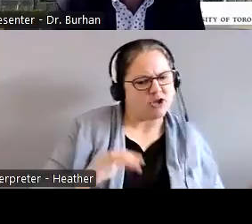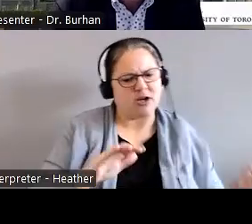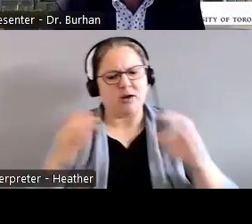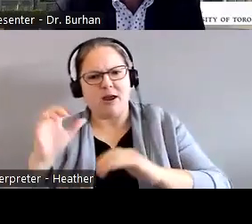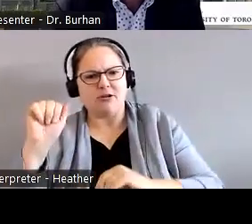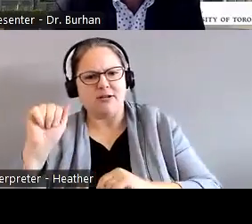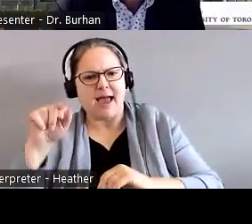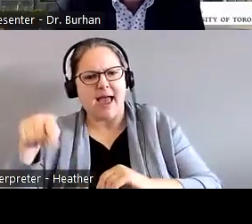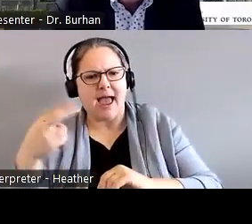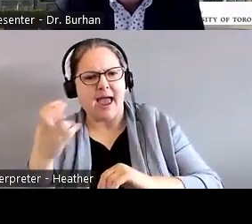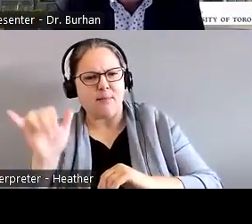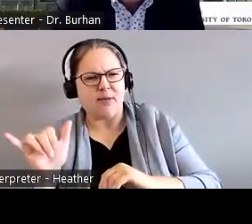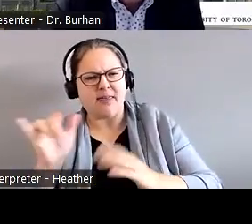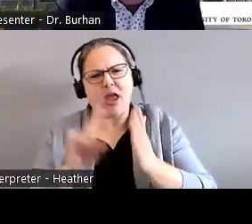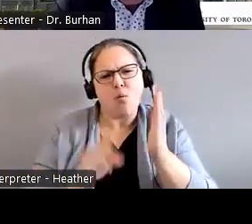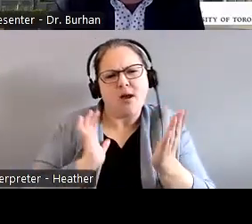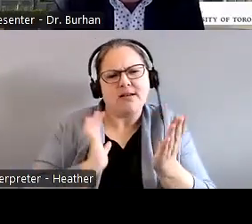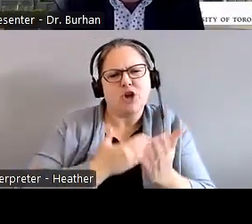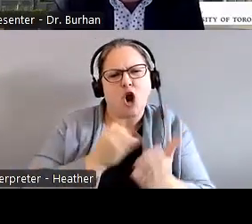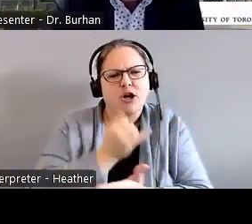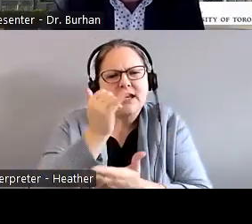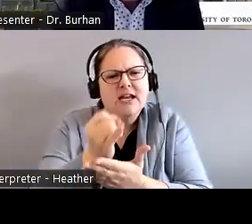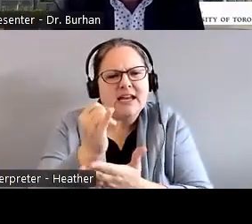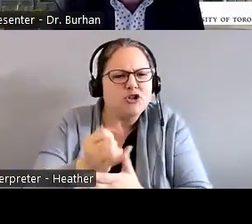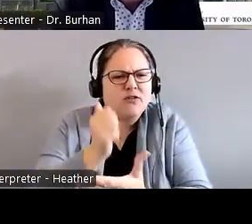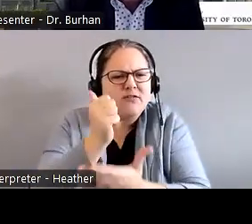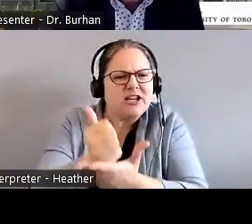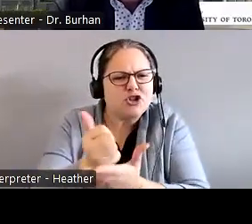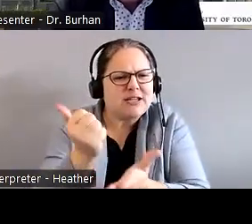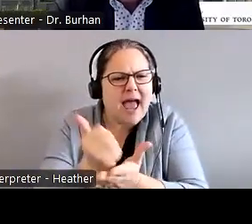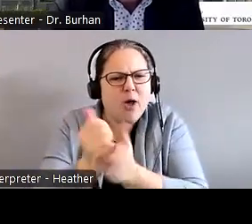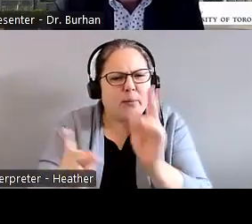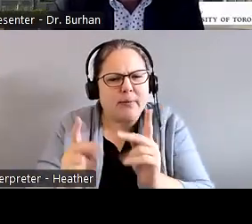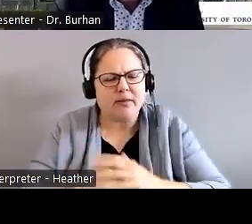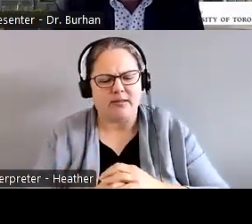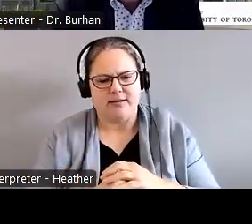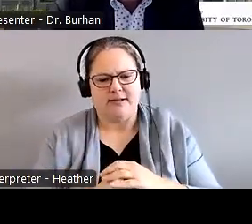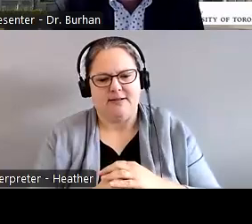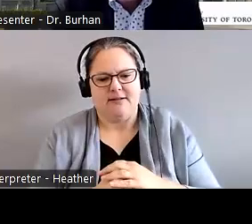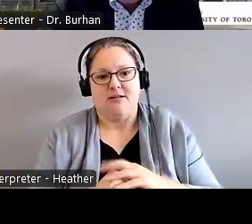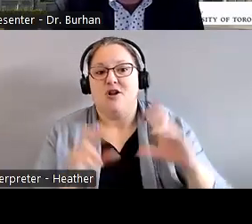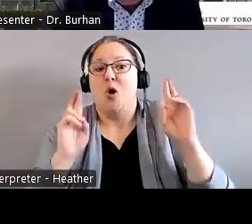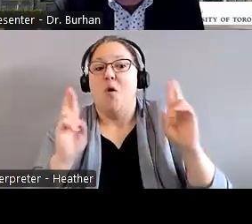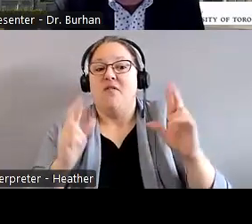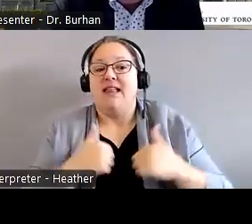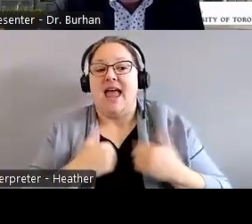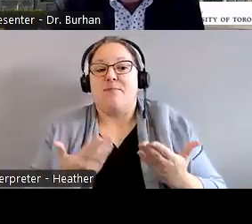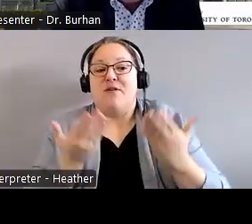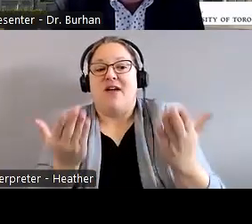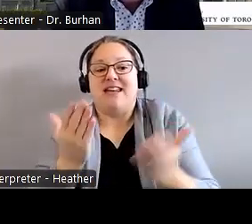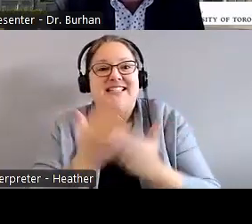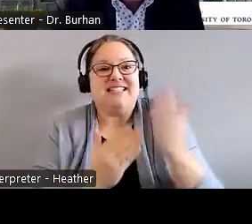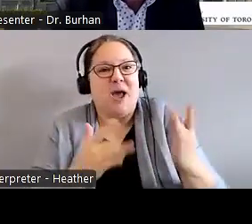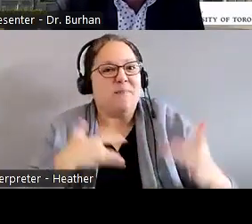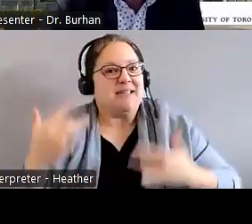are the interventions that are available. And then I hope that I kind of provided some excitement